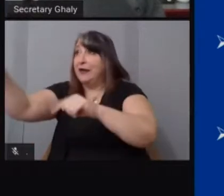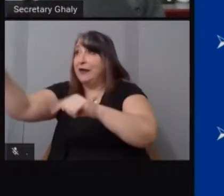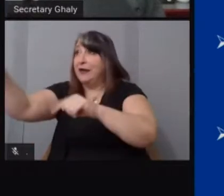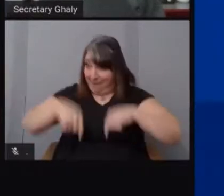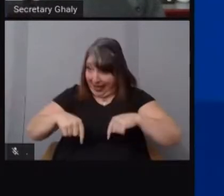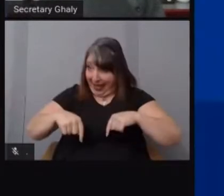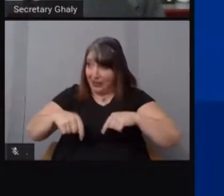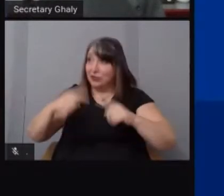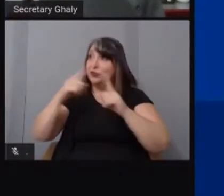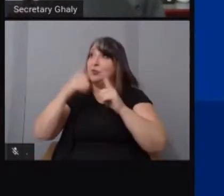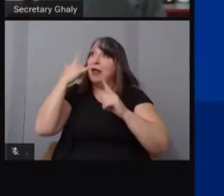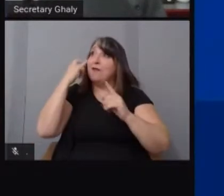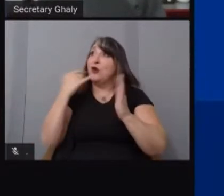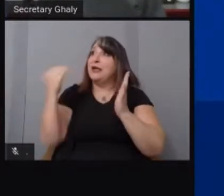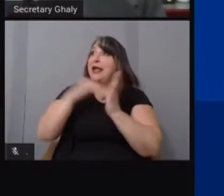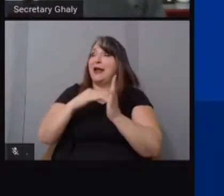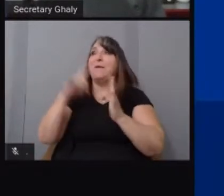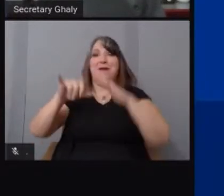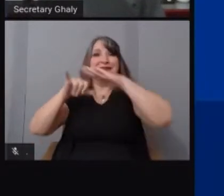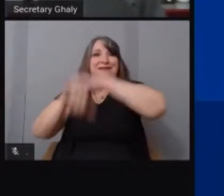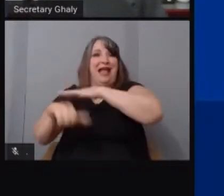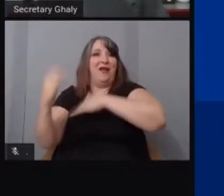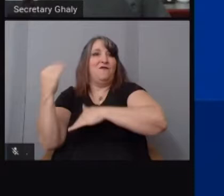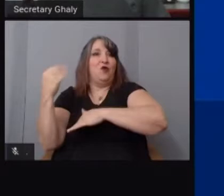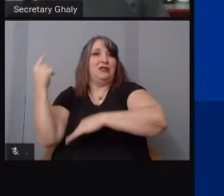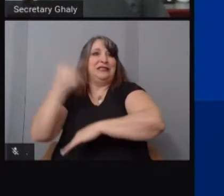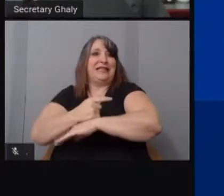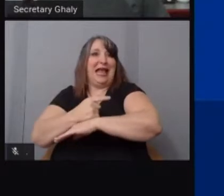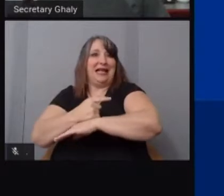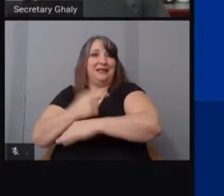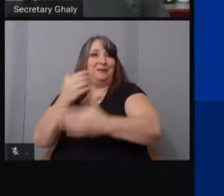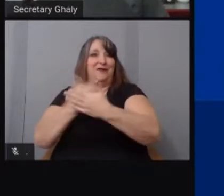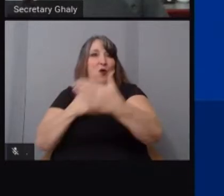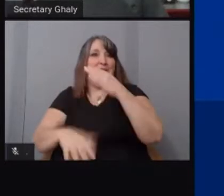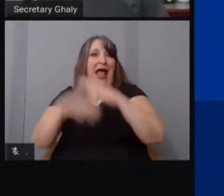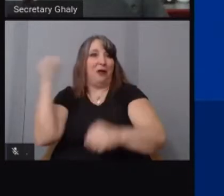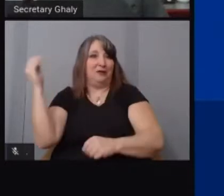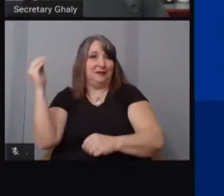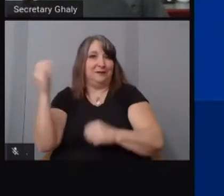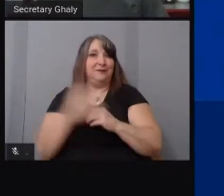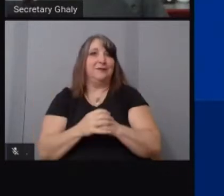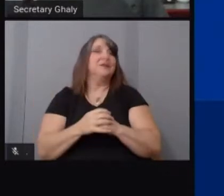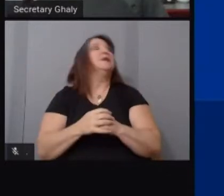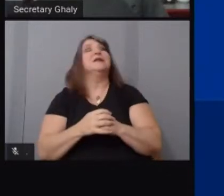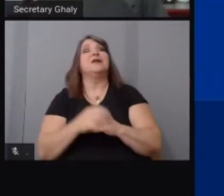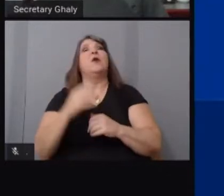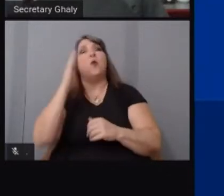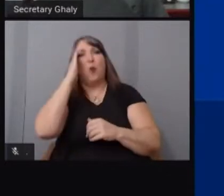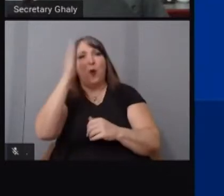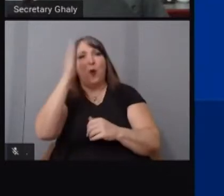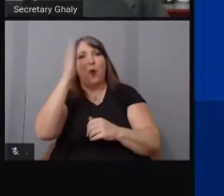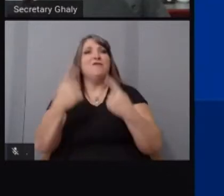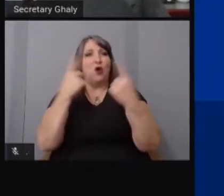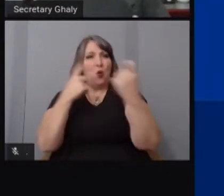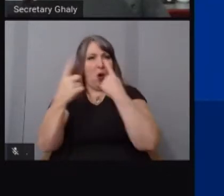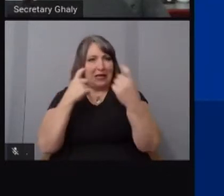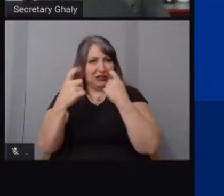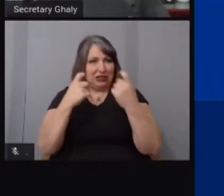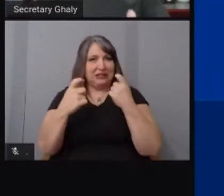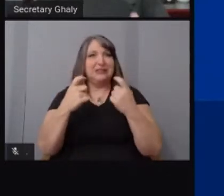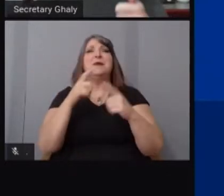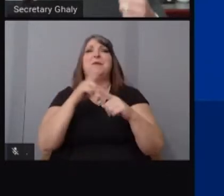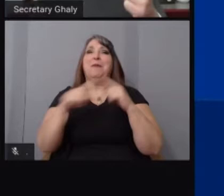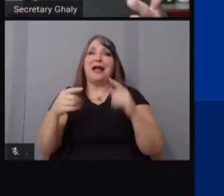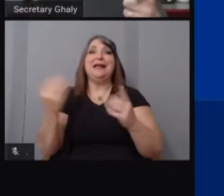the same. So before we turn it over and take reporter questions, I'll just remind you, keep your